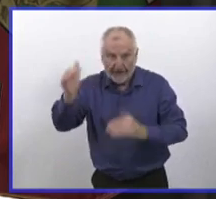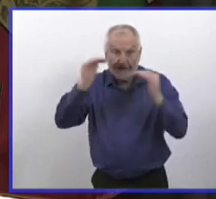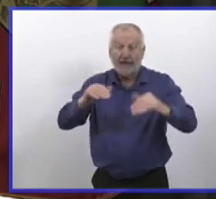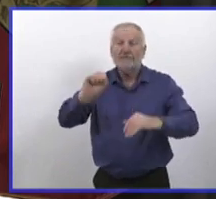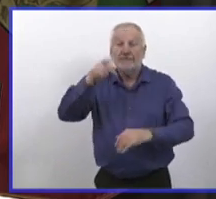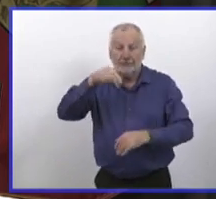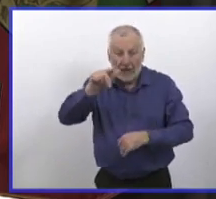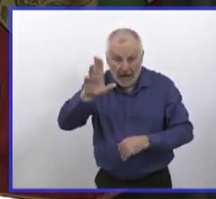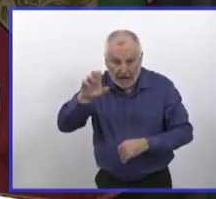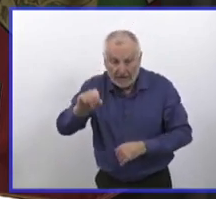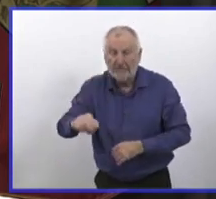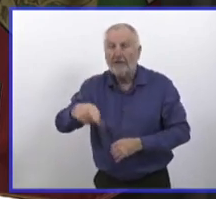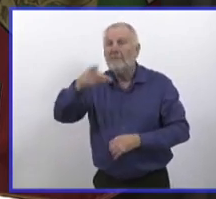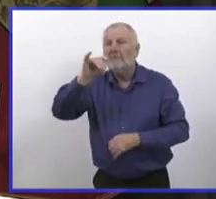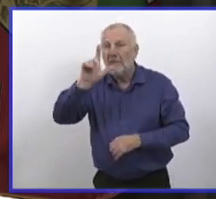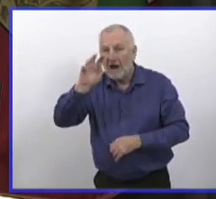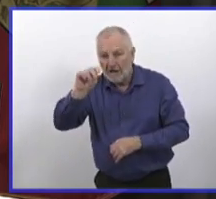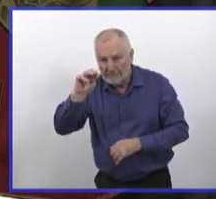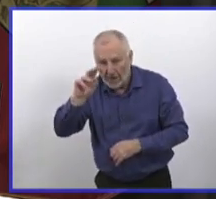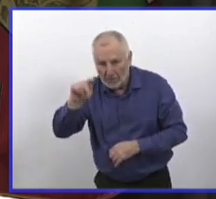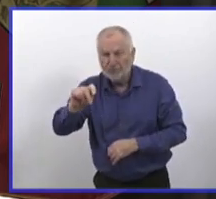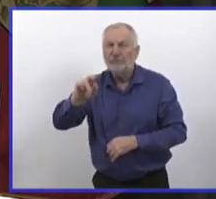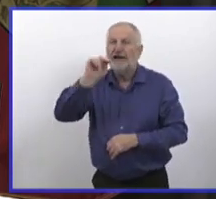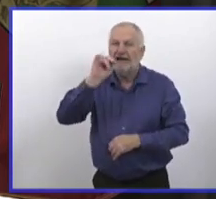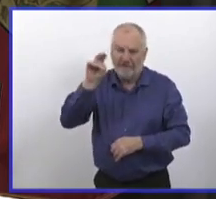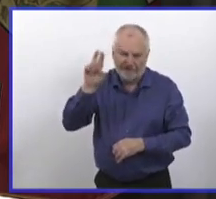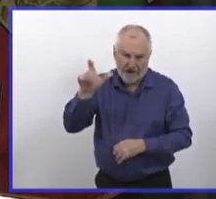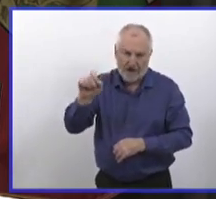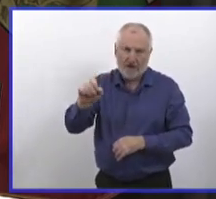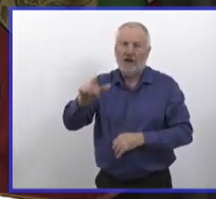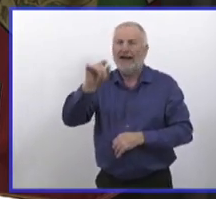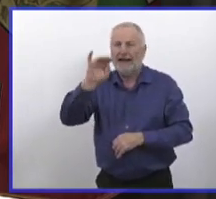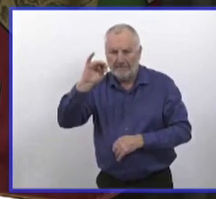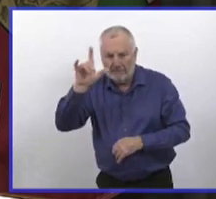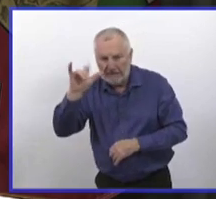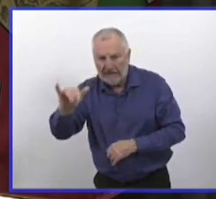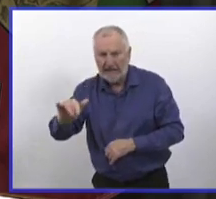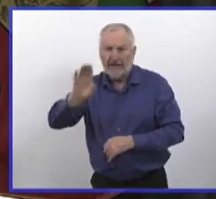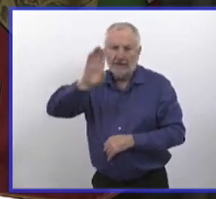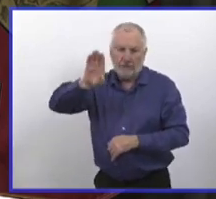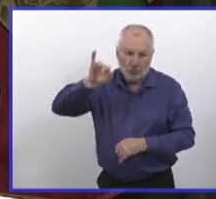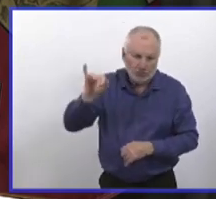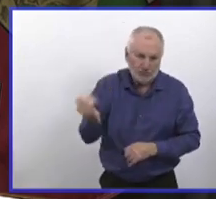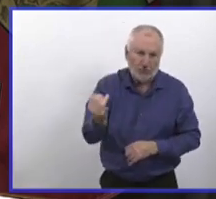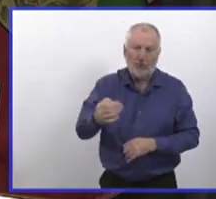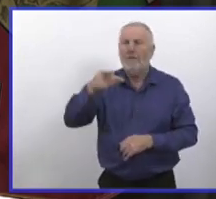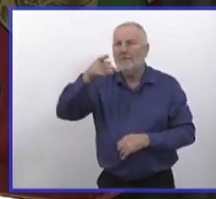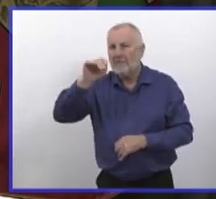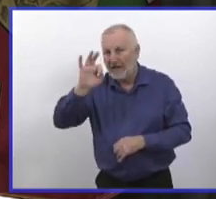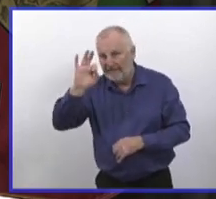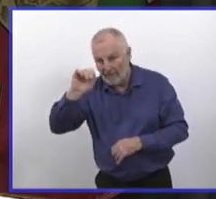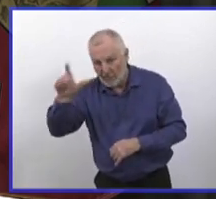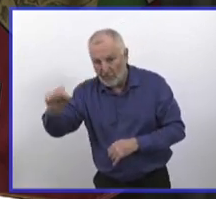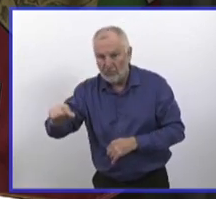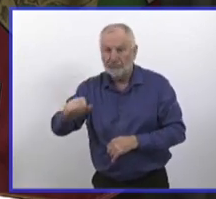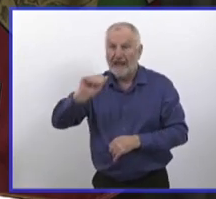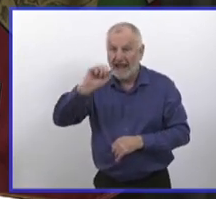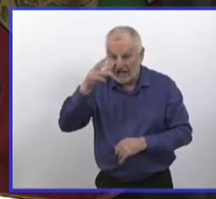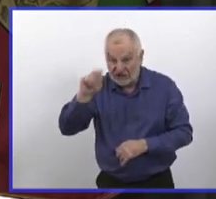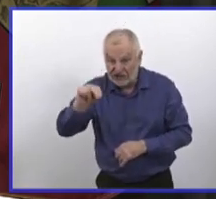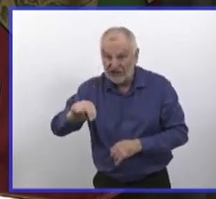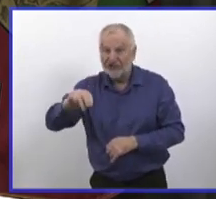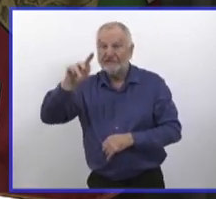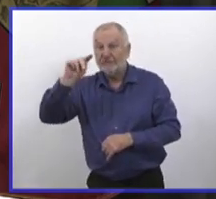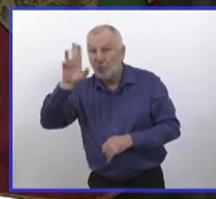Beausejour, Pine Falls, Ashern, Toulon, Ericsdale, St. Laurent, Penowa, Dauphin,